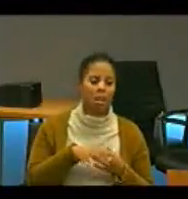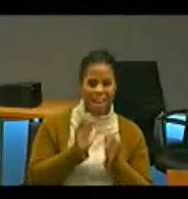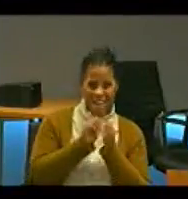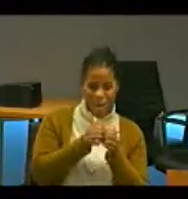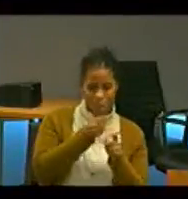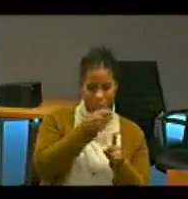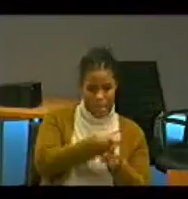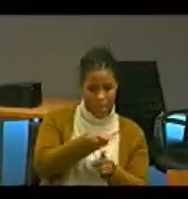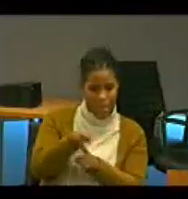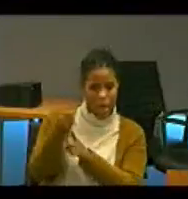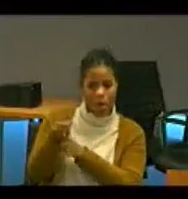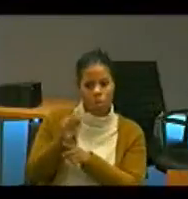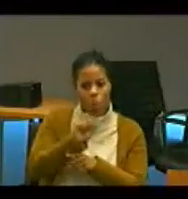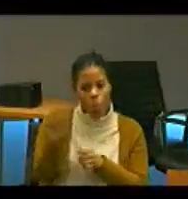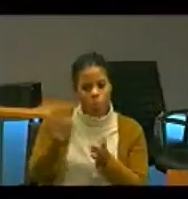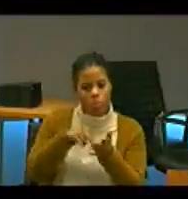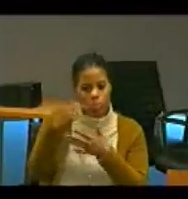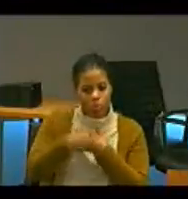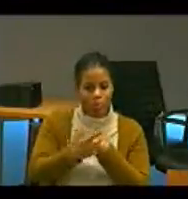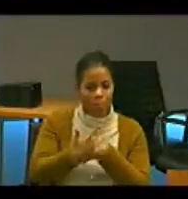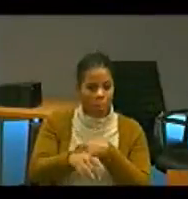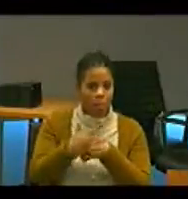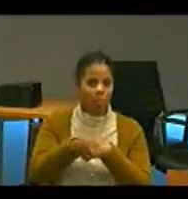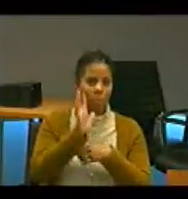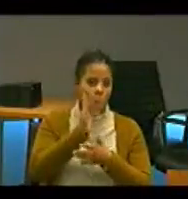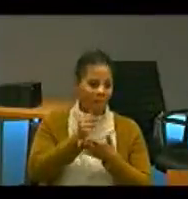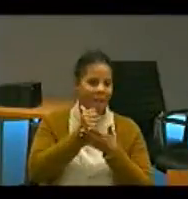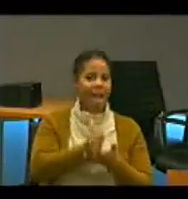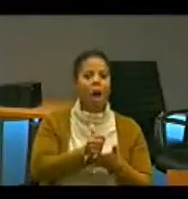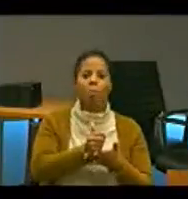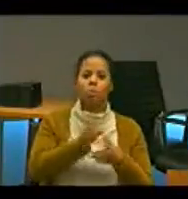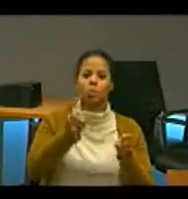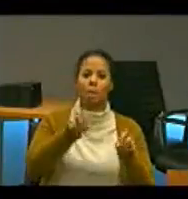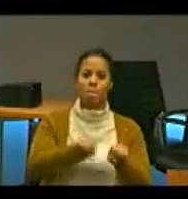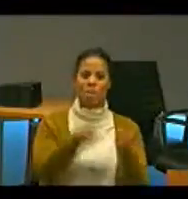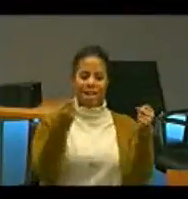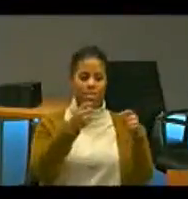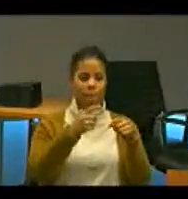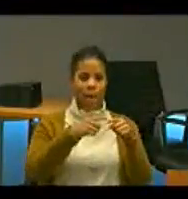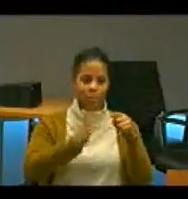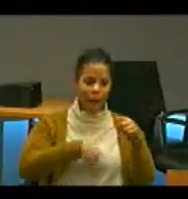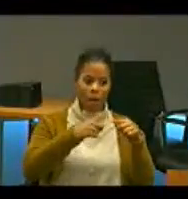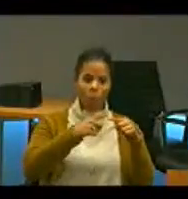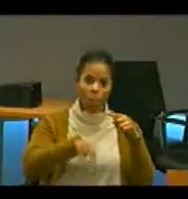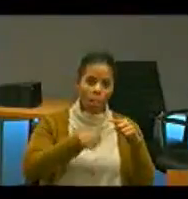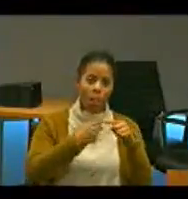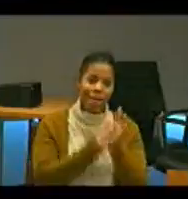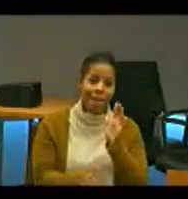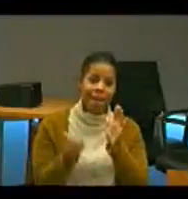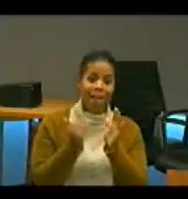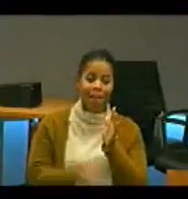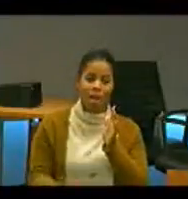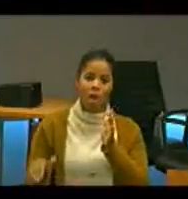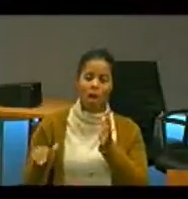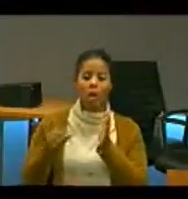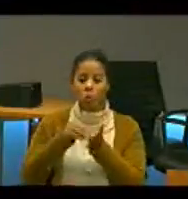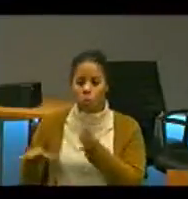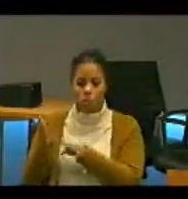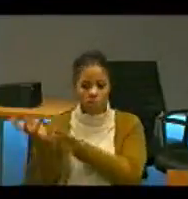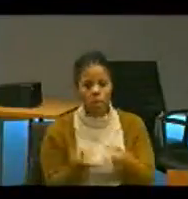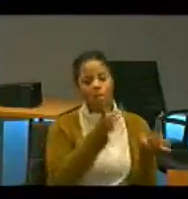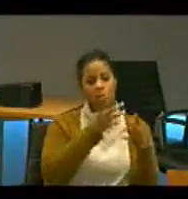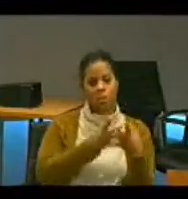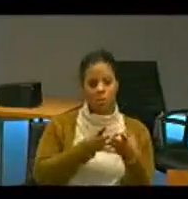sort of help break the cycle or increase the sensitivity training or the kind of